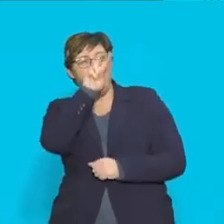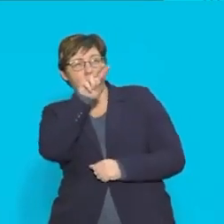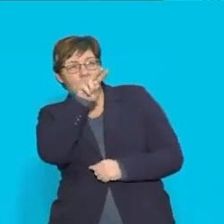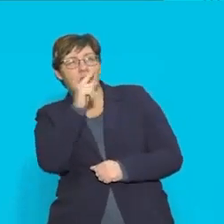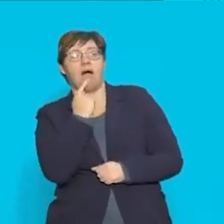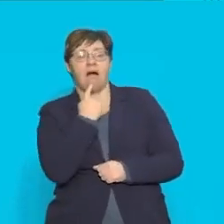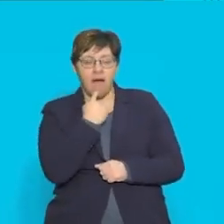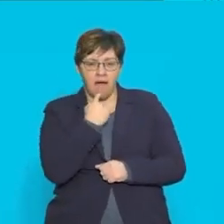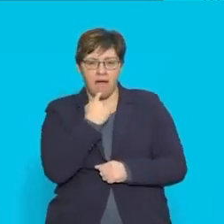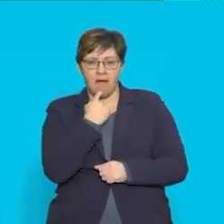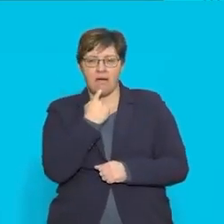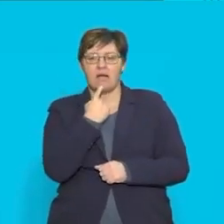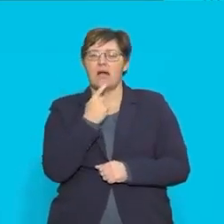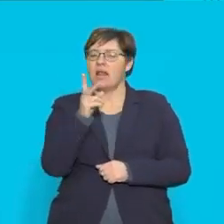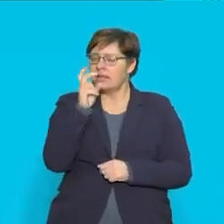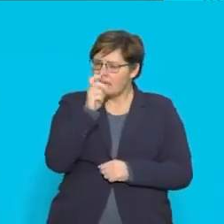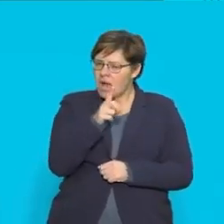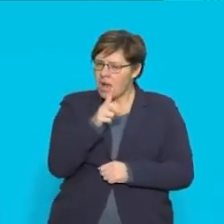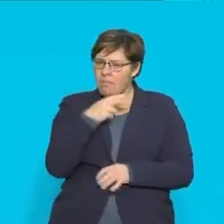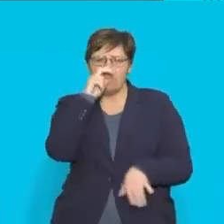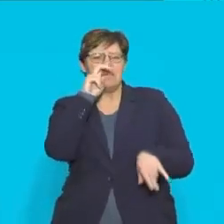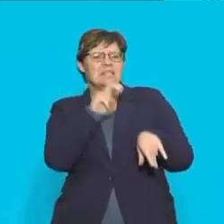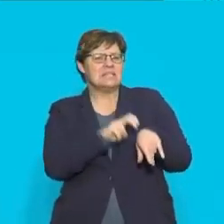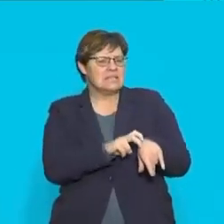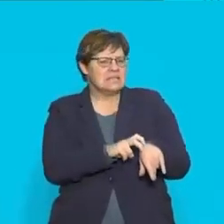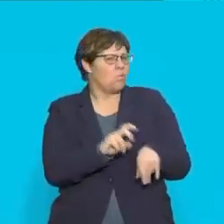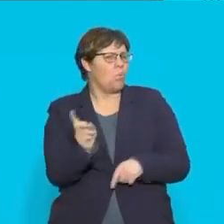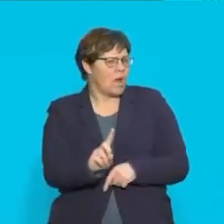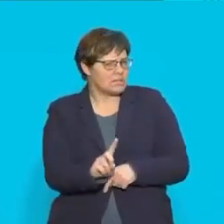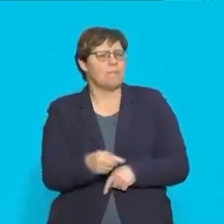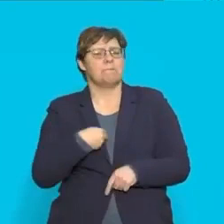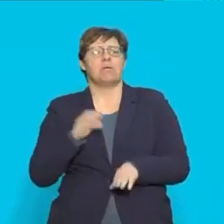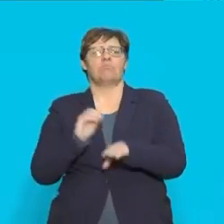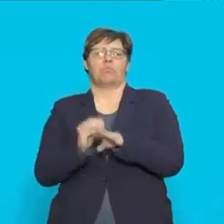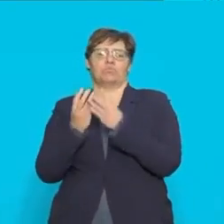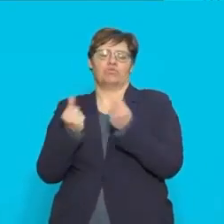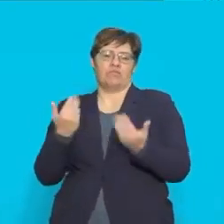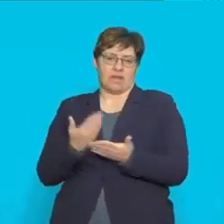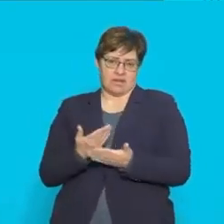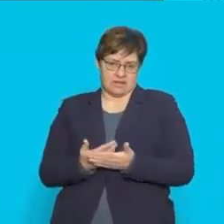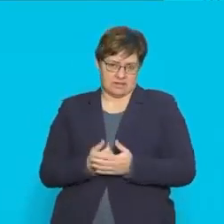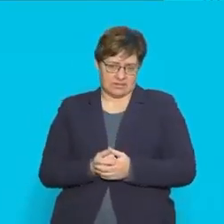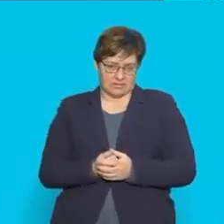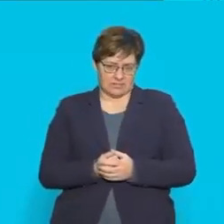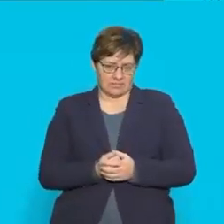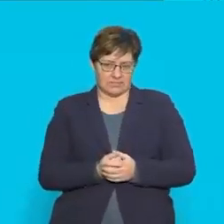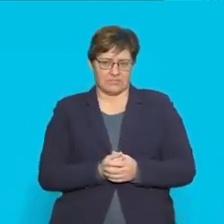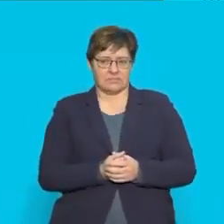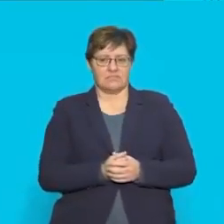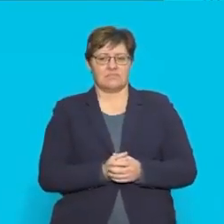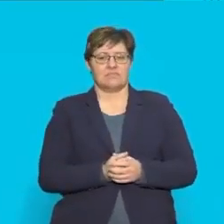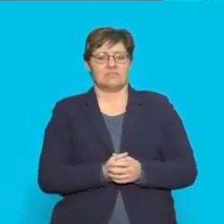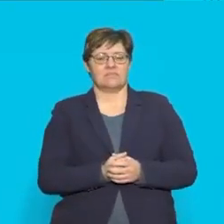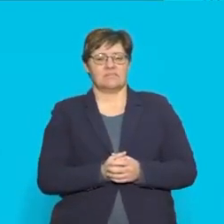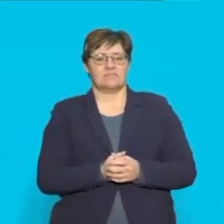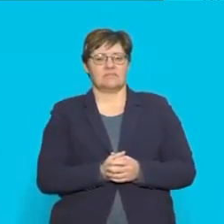what? Read the question, okay? Let's see what do you need to solve some of the problems we're going to do